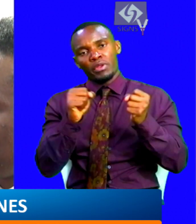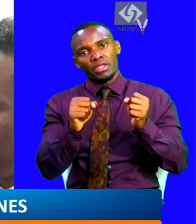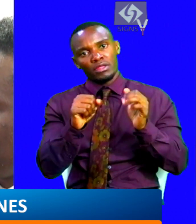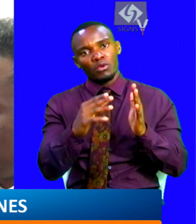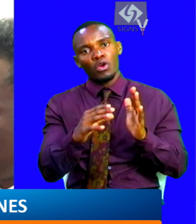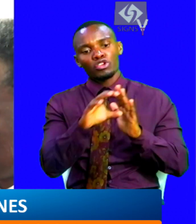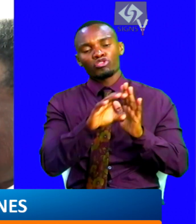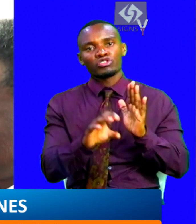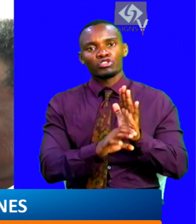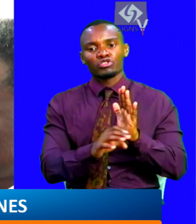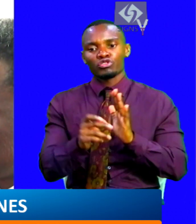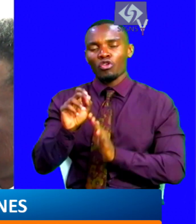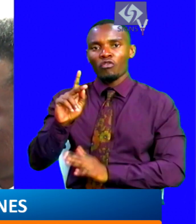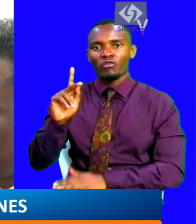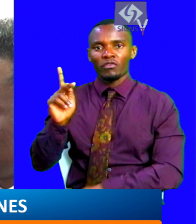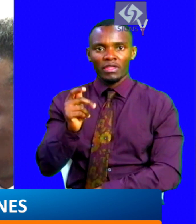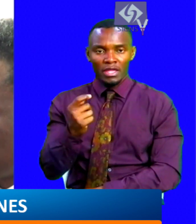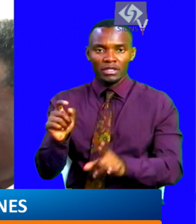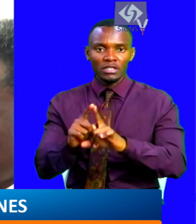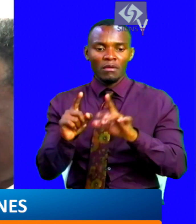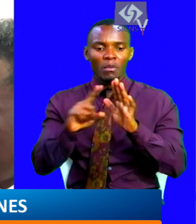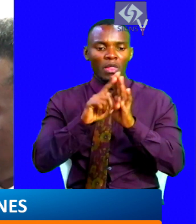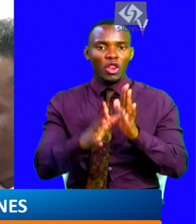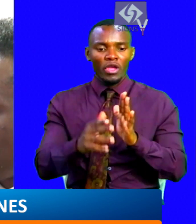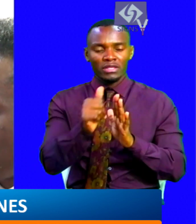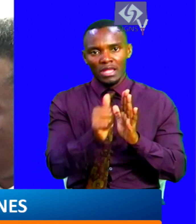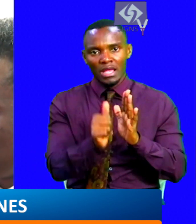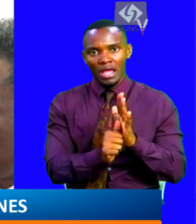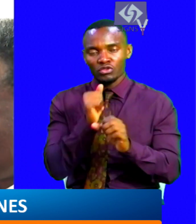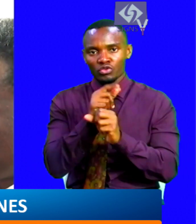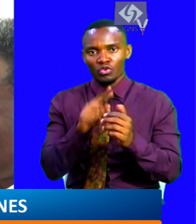blunted violation and contravention of the Constitution of Kenya